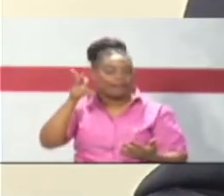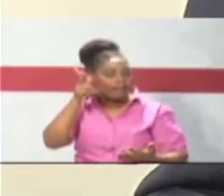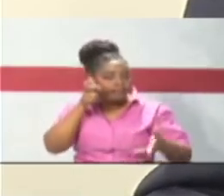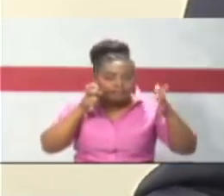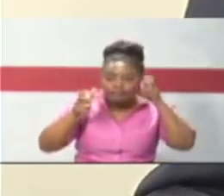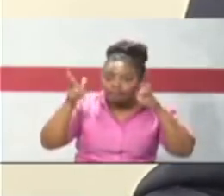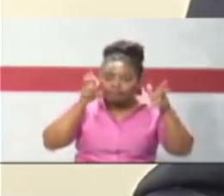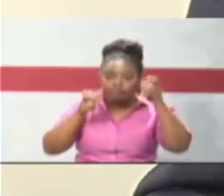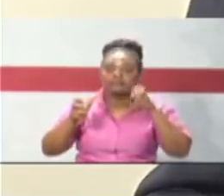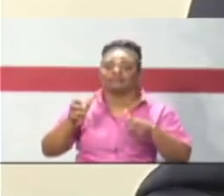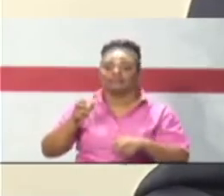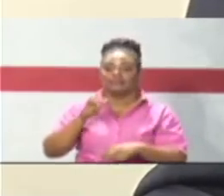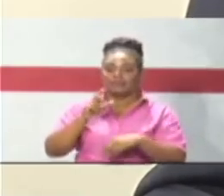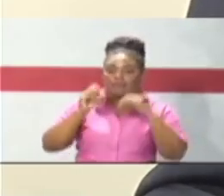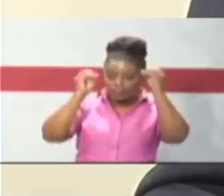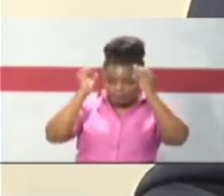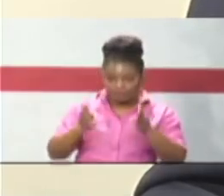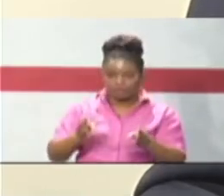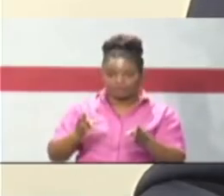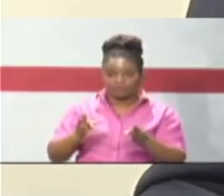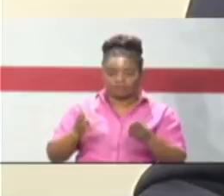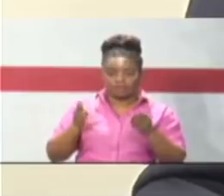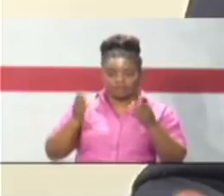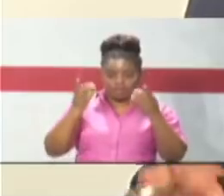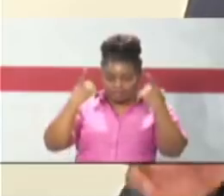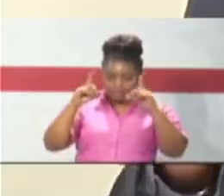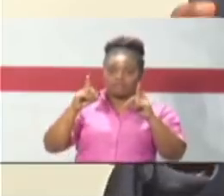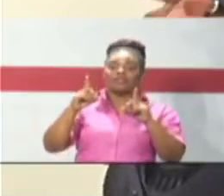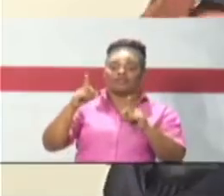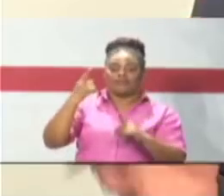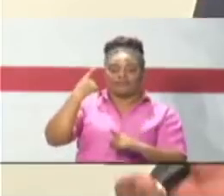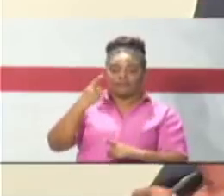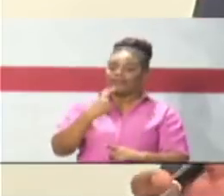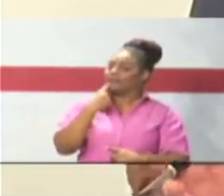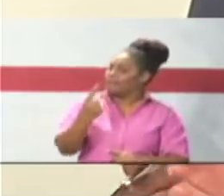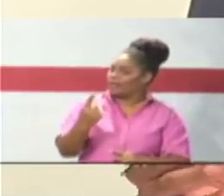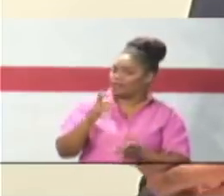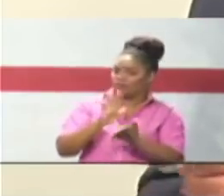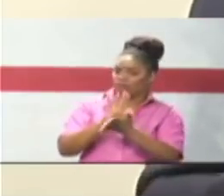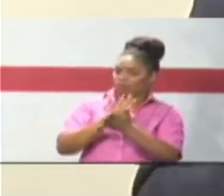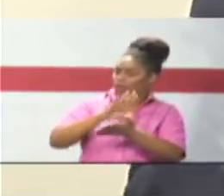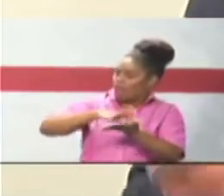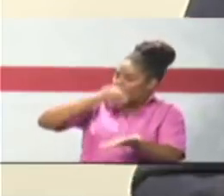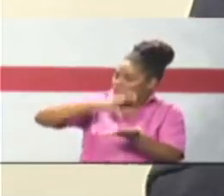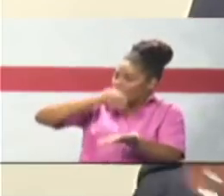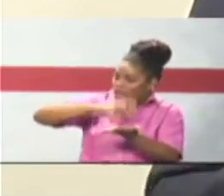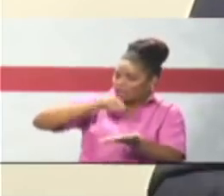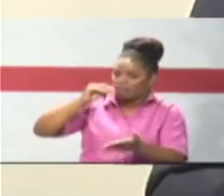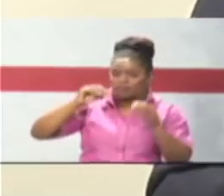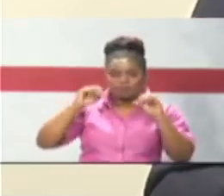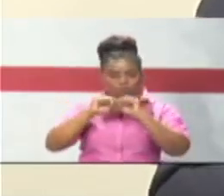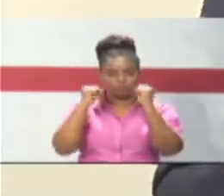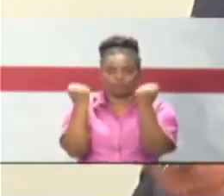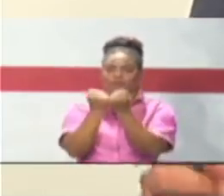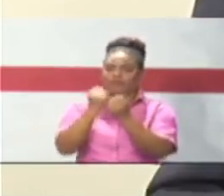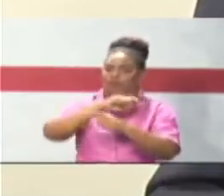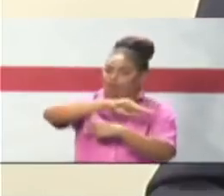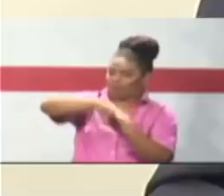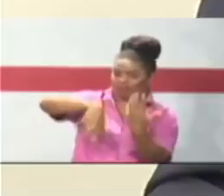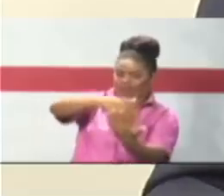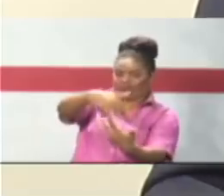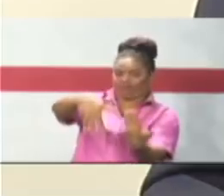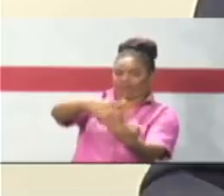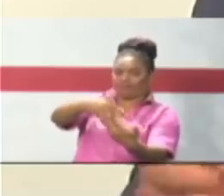physical school is more than learning. It's about building relationships, socialization, playing